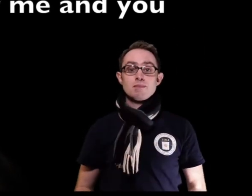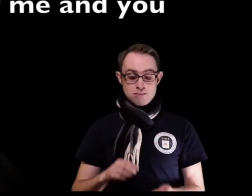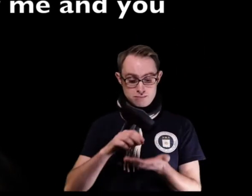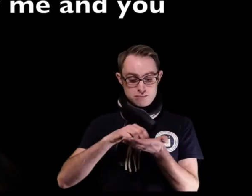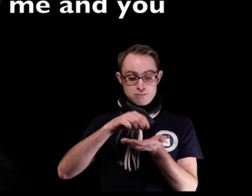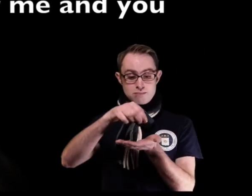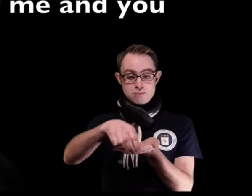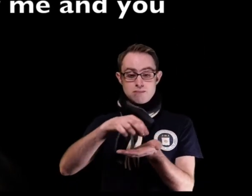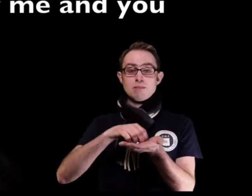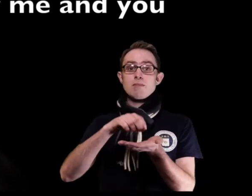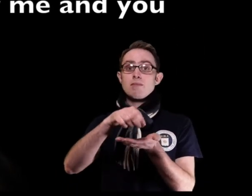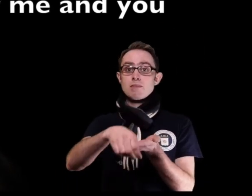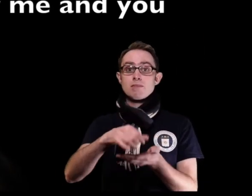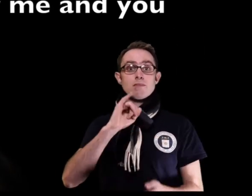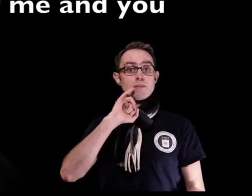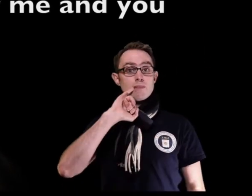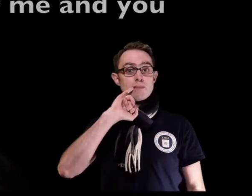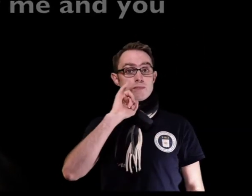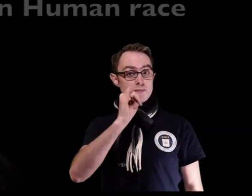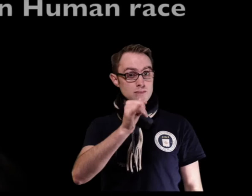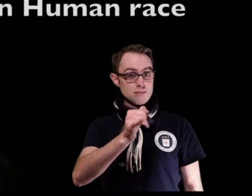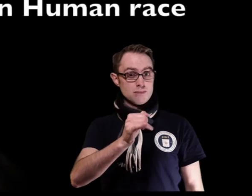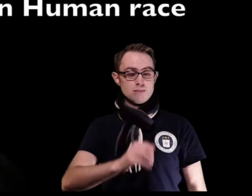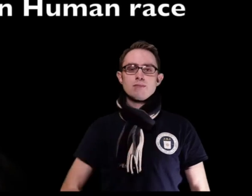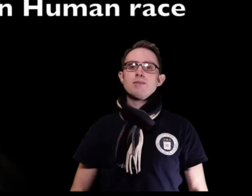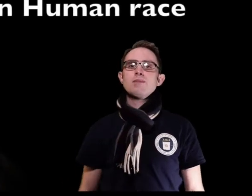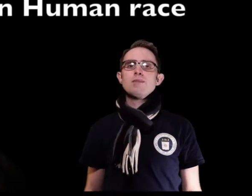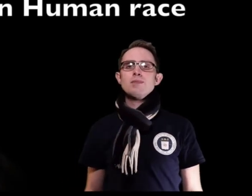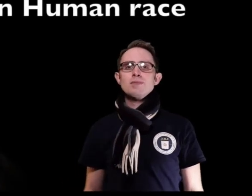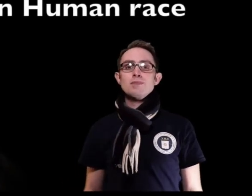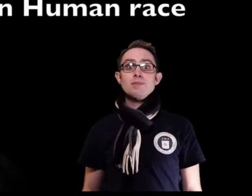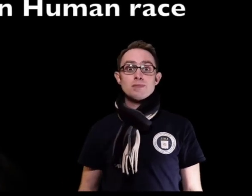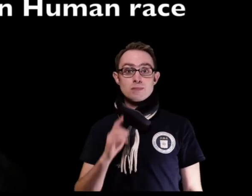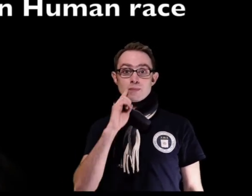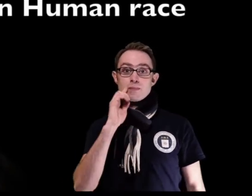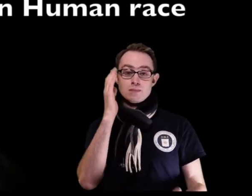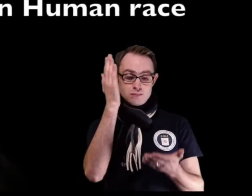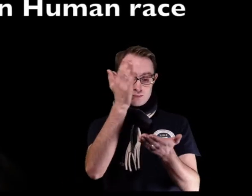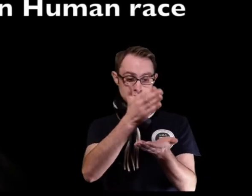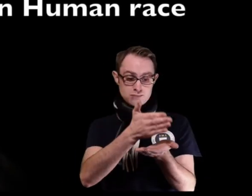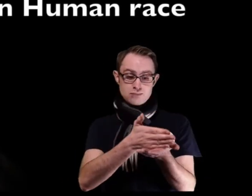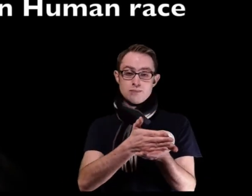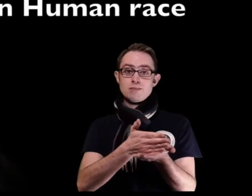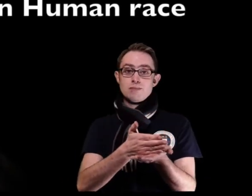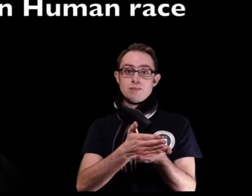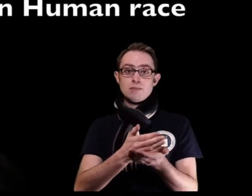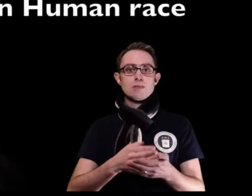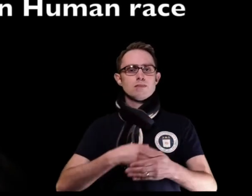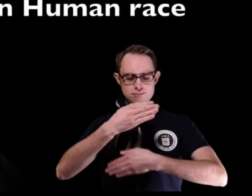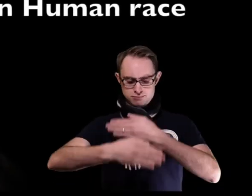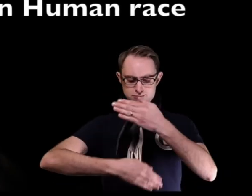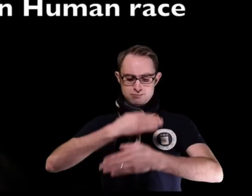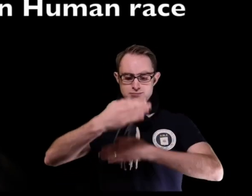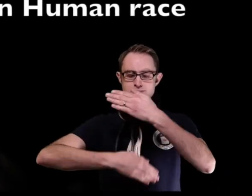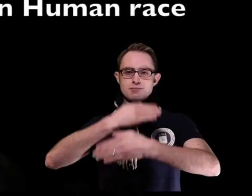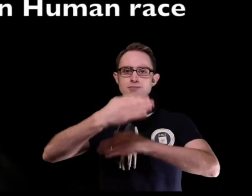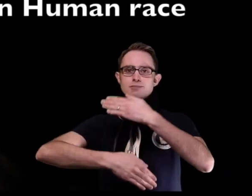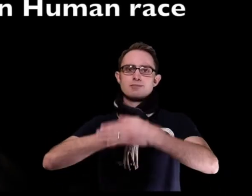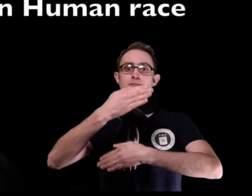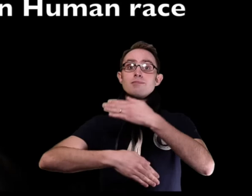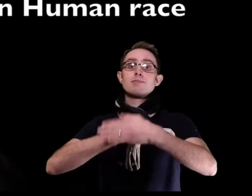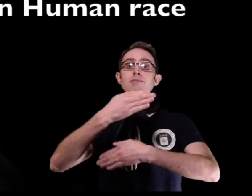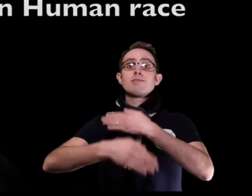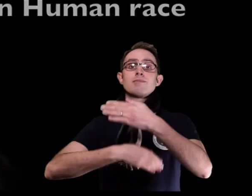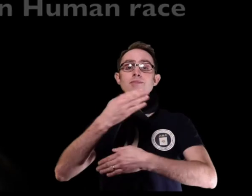pay the price of sin for me and you. God promised a servant king who would bring peace to